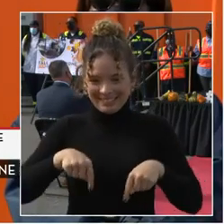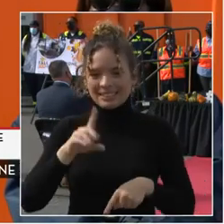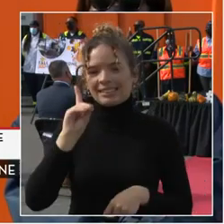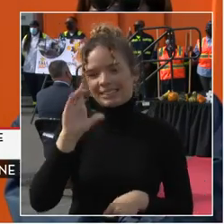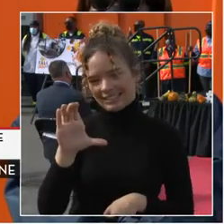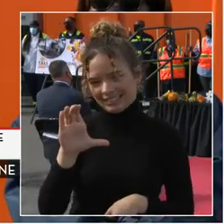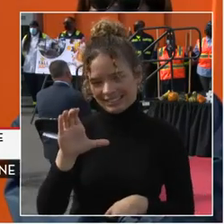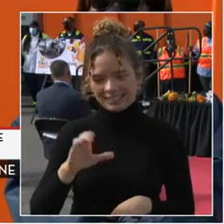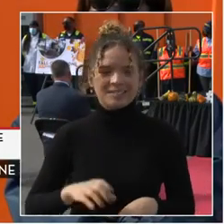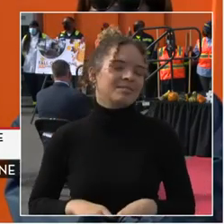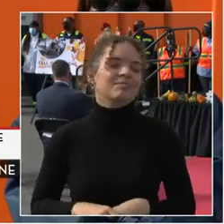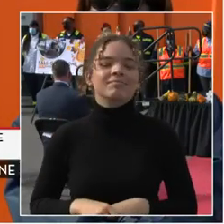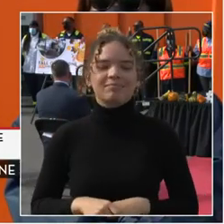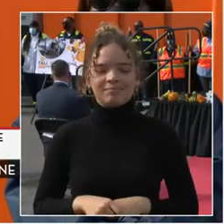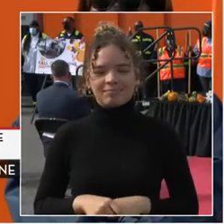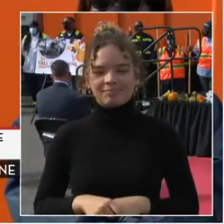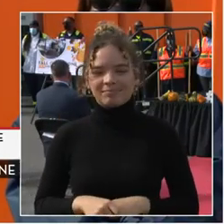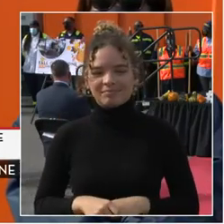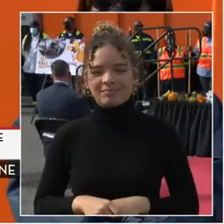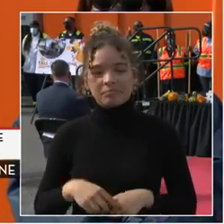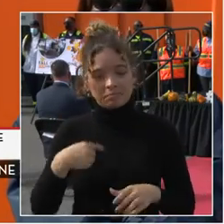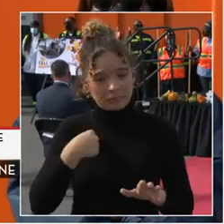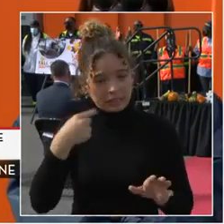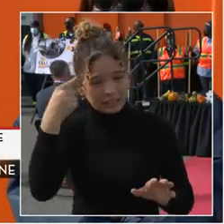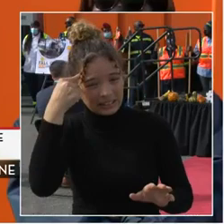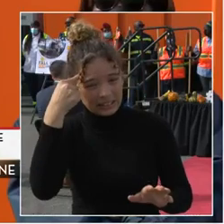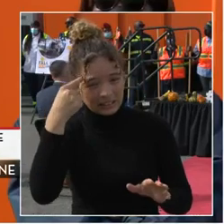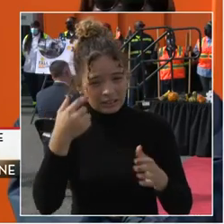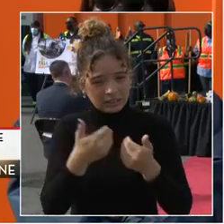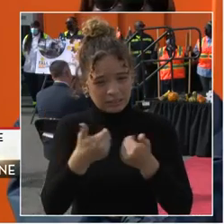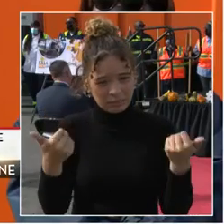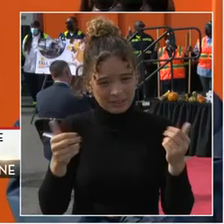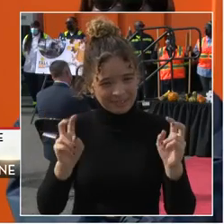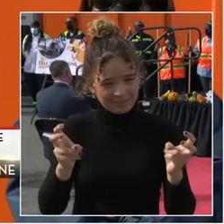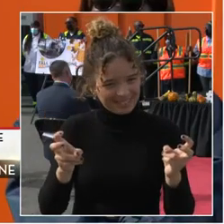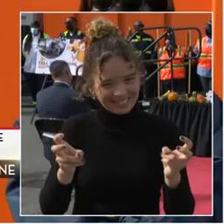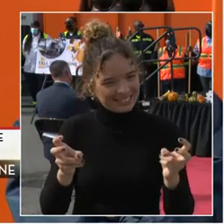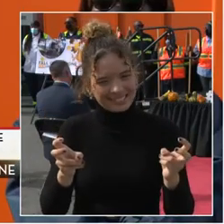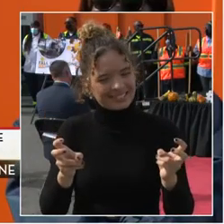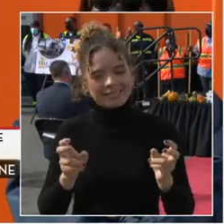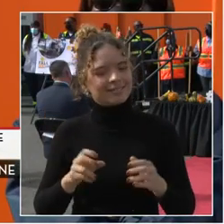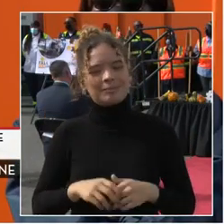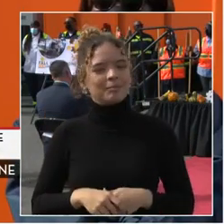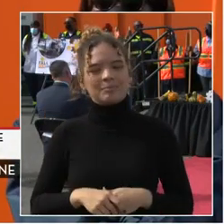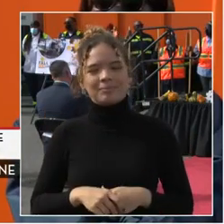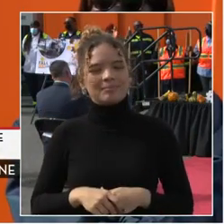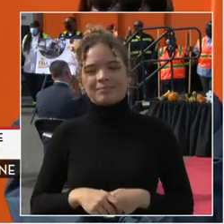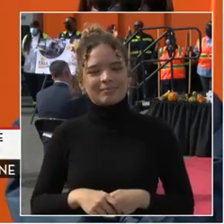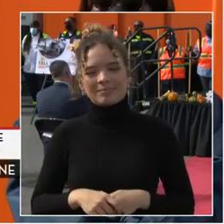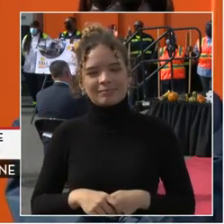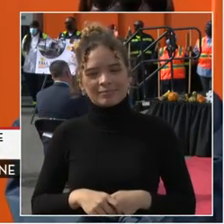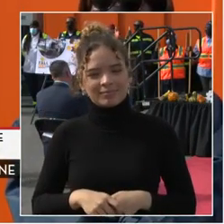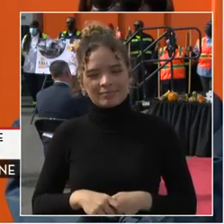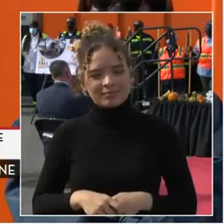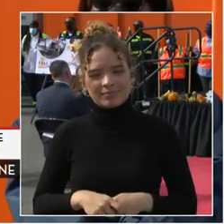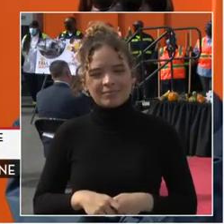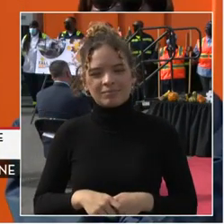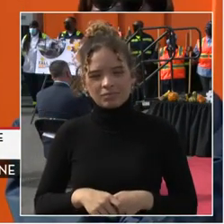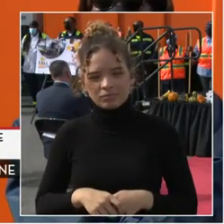that it's necessarily a separate issue. So I would have to continue to follow how it proceeds.